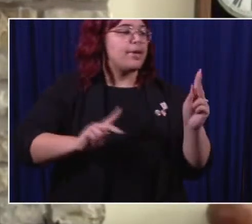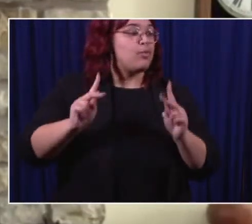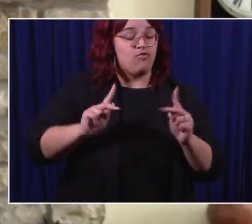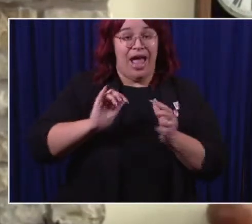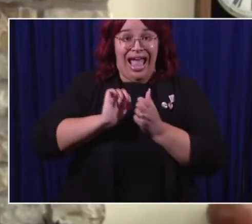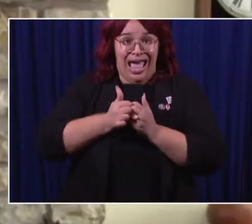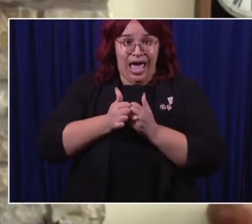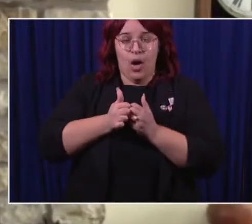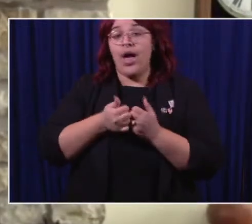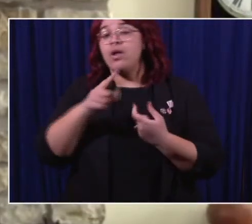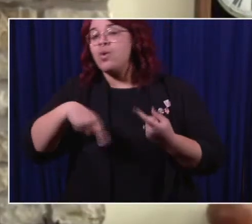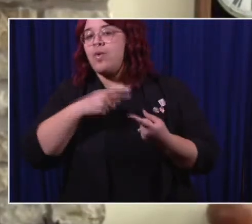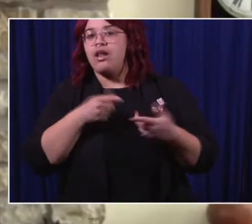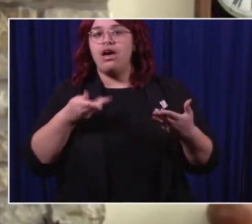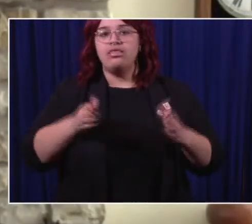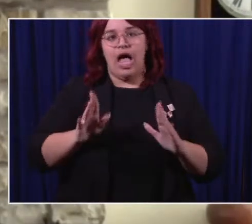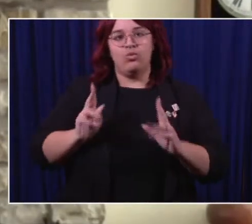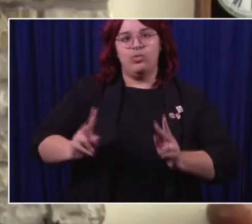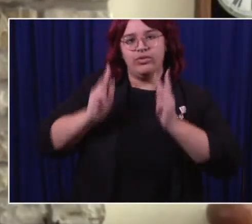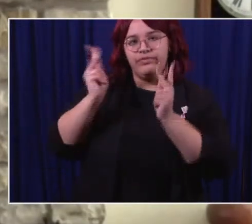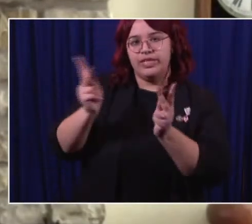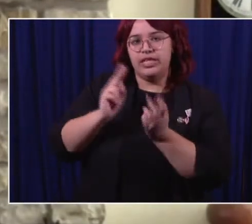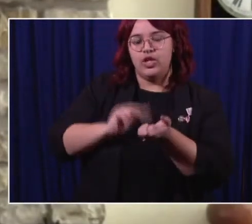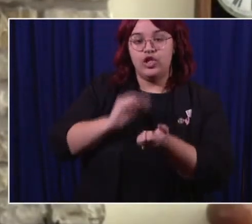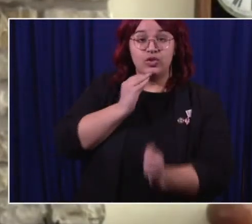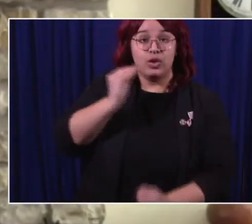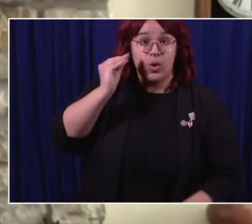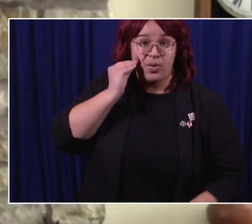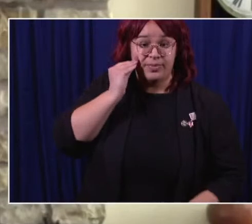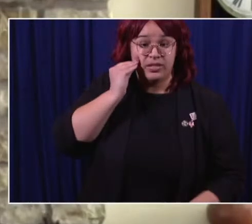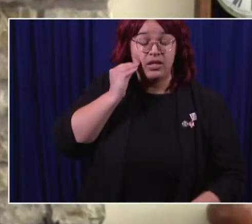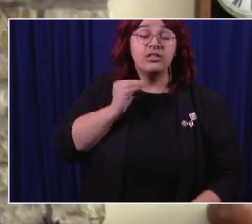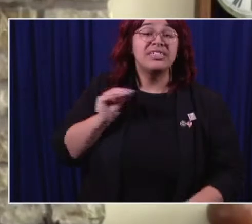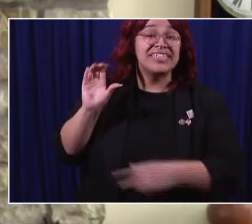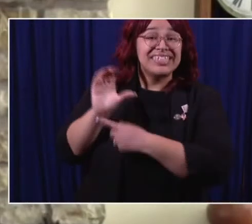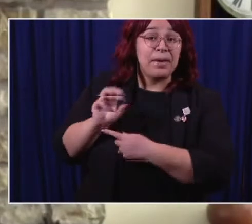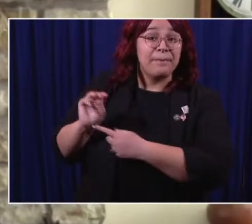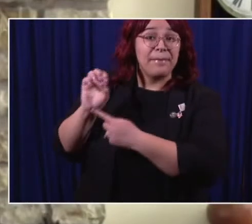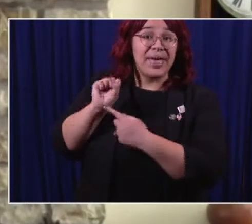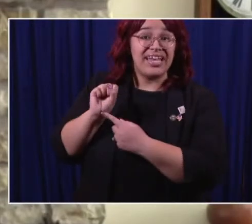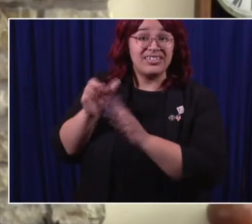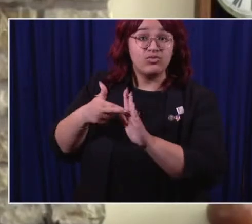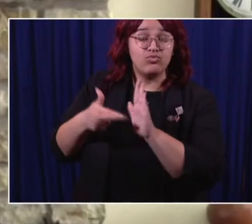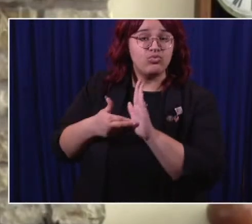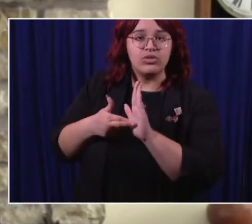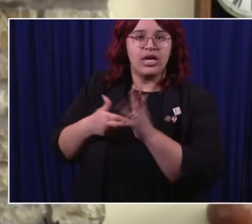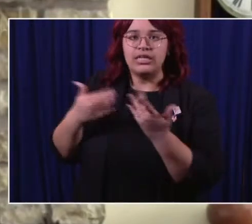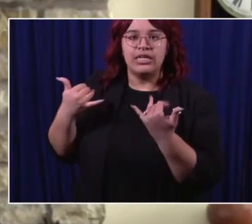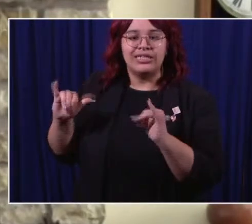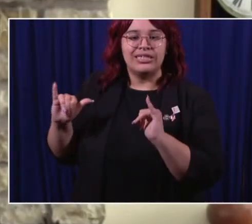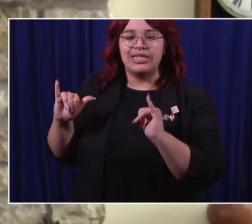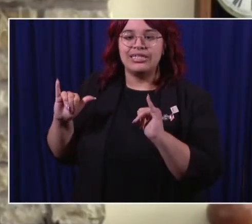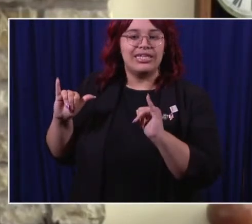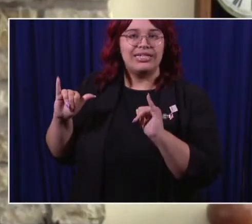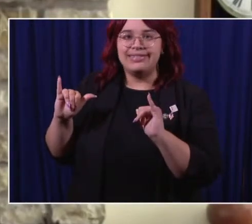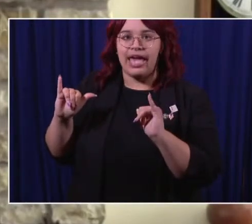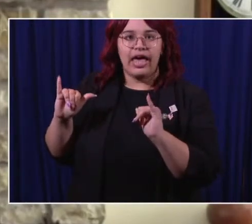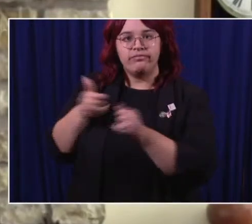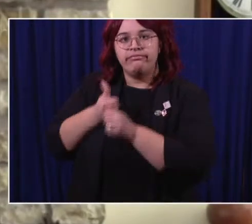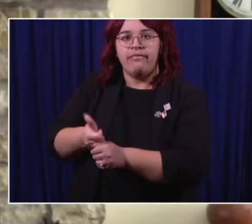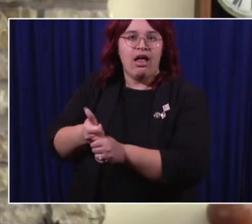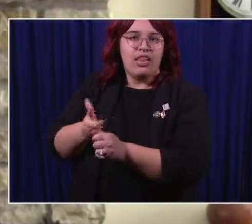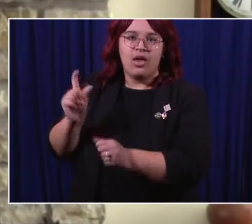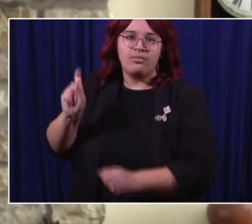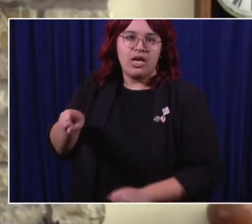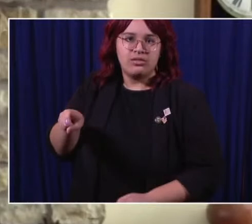Those federal visitation requirements are still in effect. Under